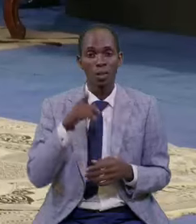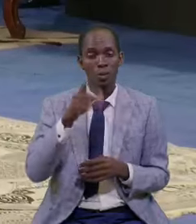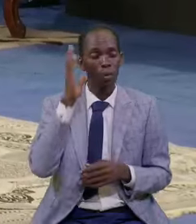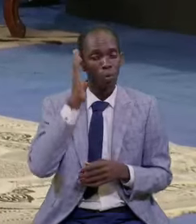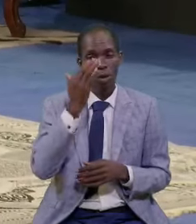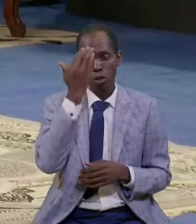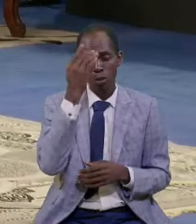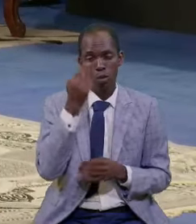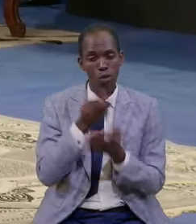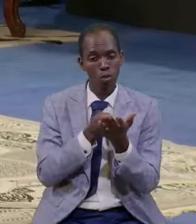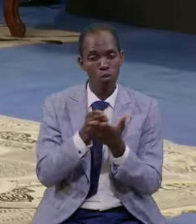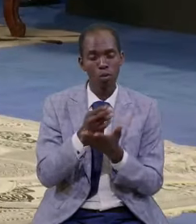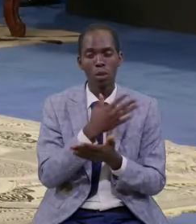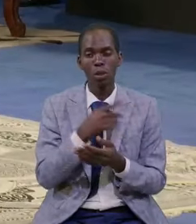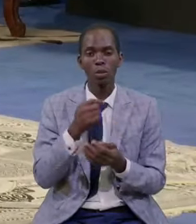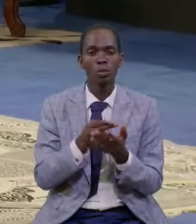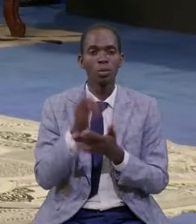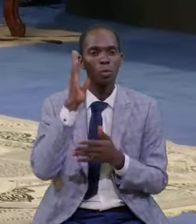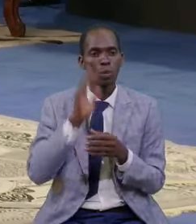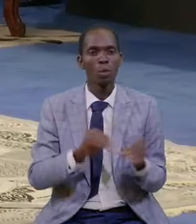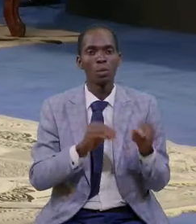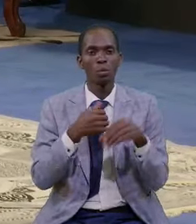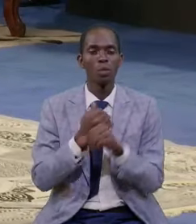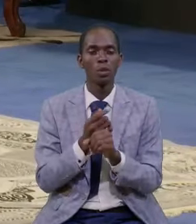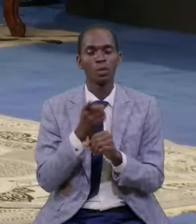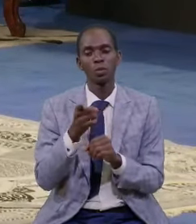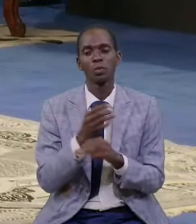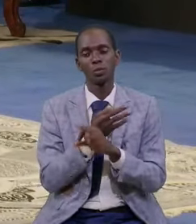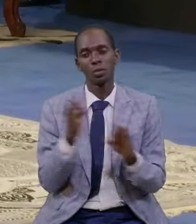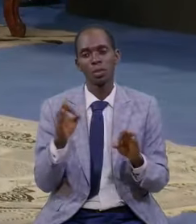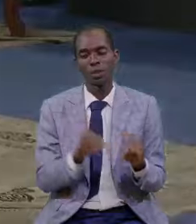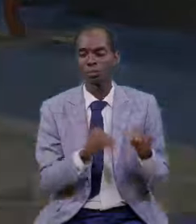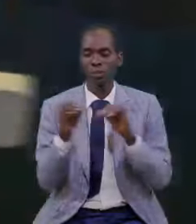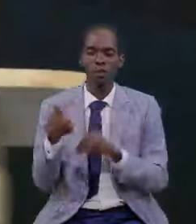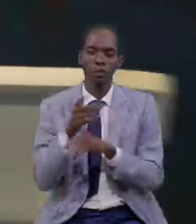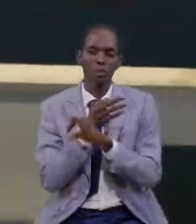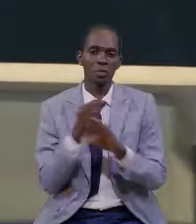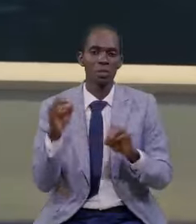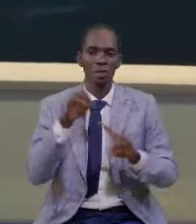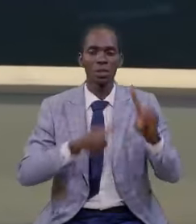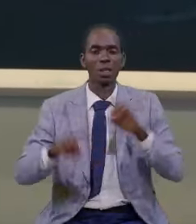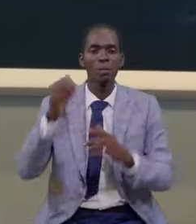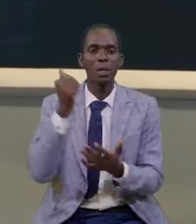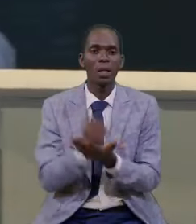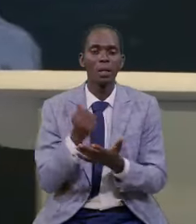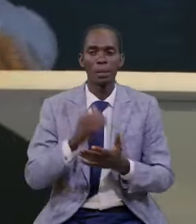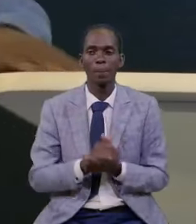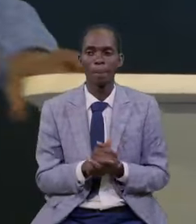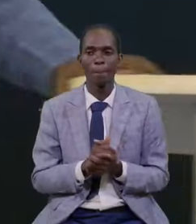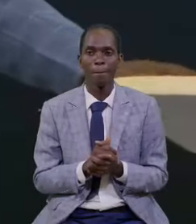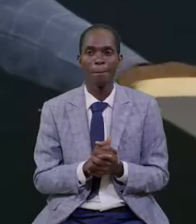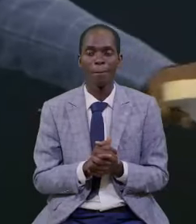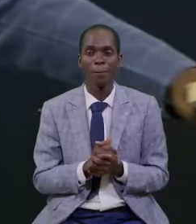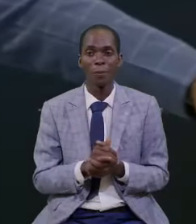the truth shall make you free. I didn't hear your amen for that one. Your